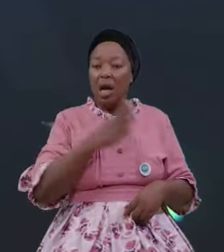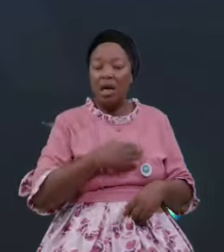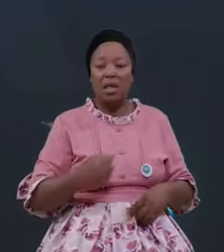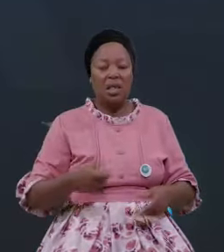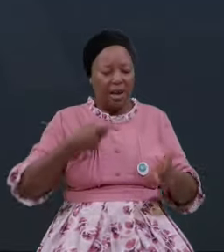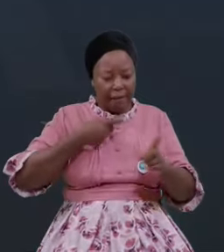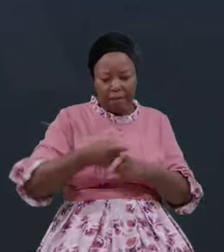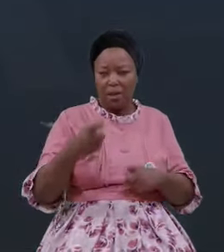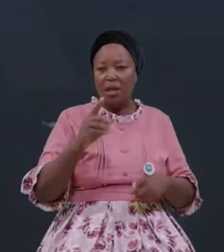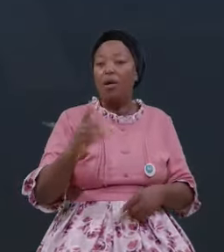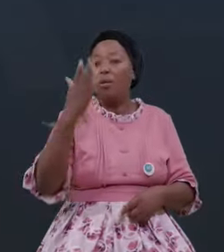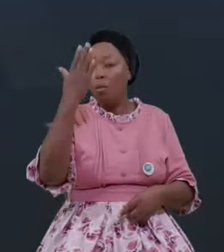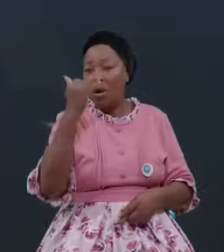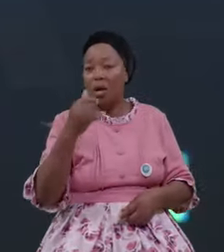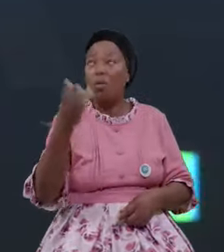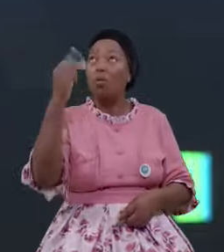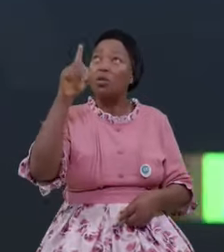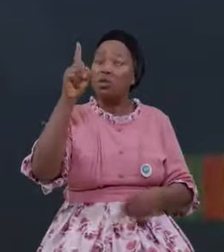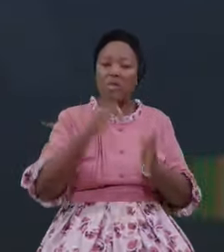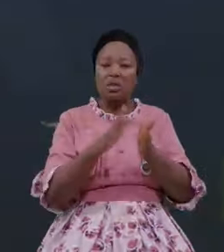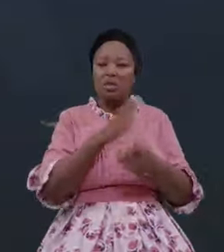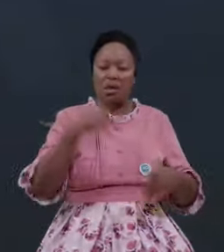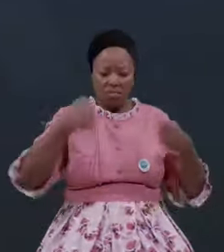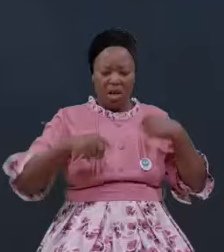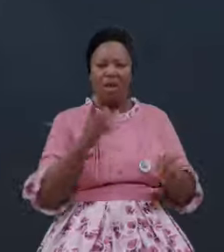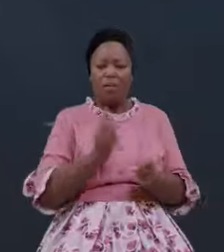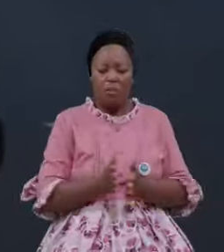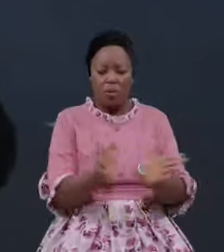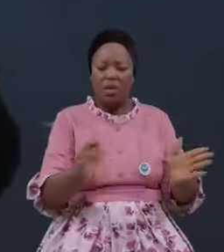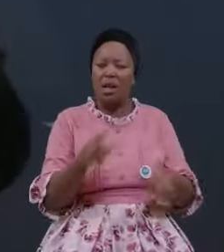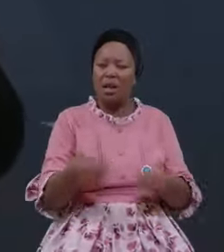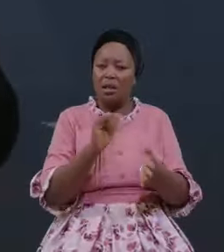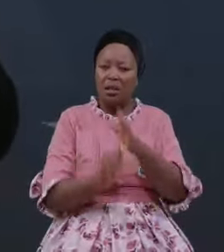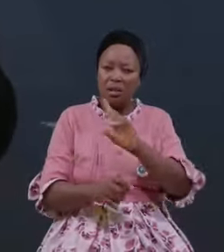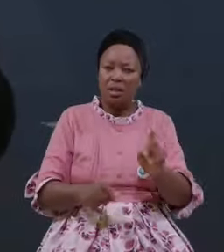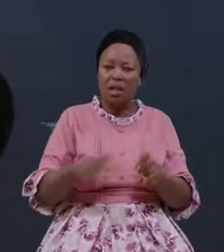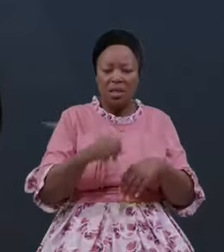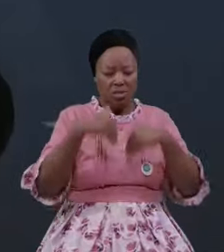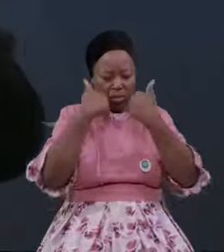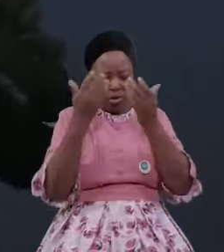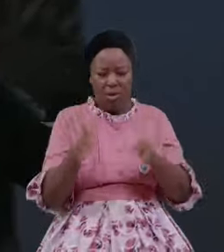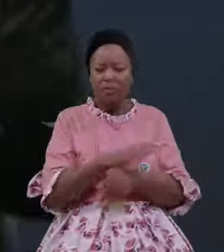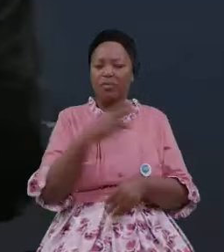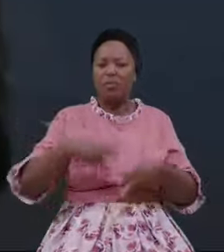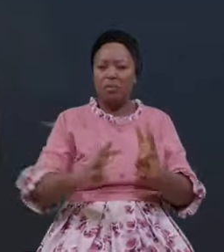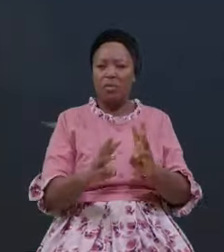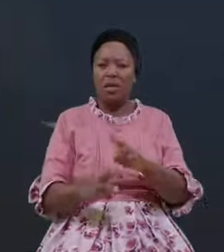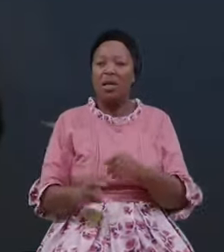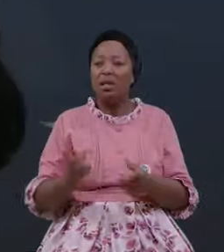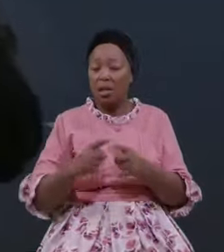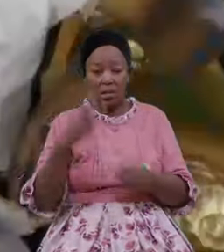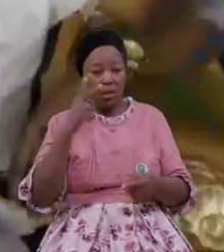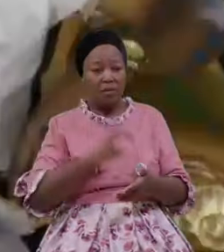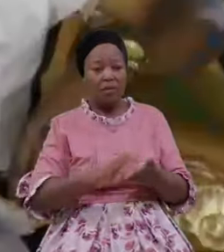Why was he smitten publicly like that, in a shameful, reproachful way? Look at verse 5. In